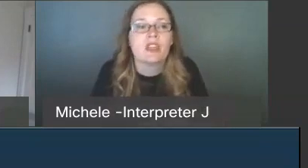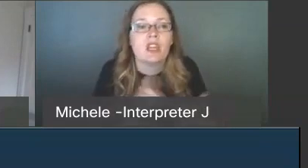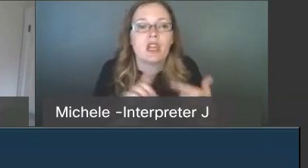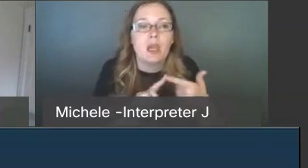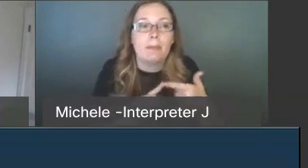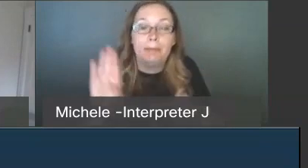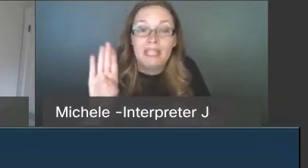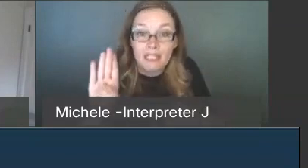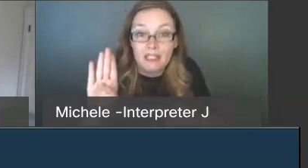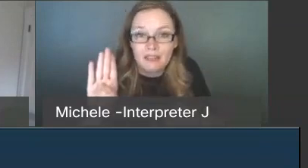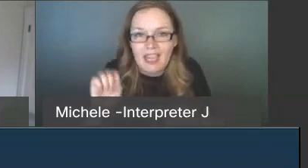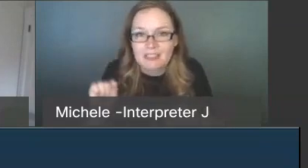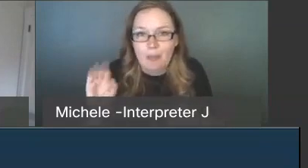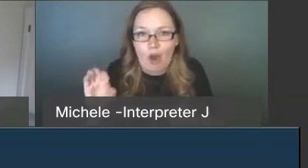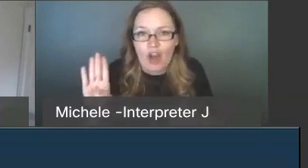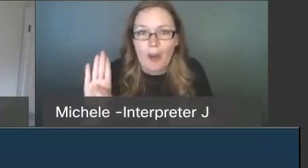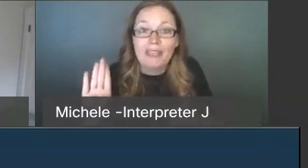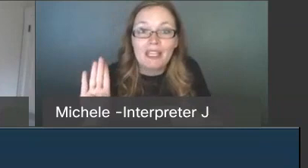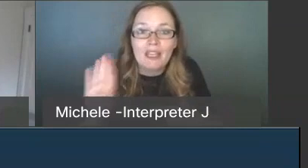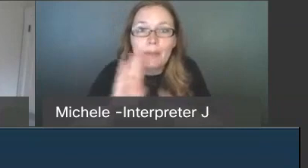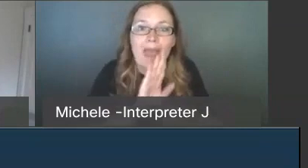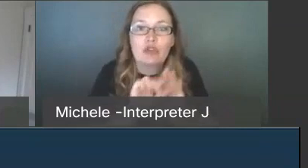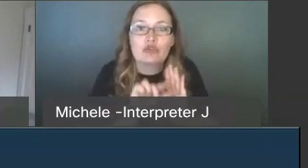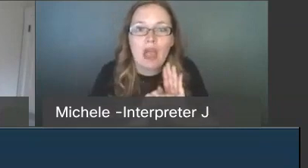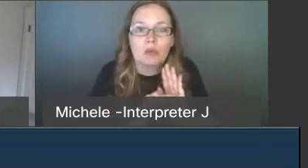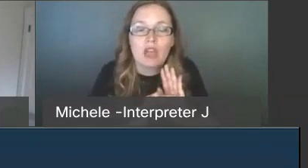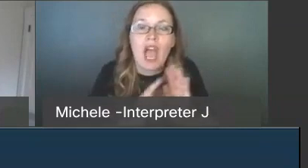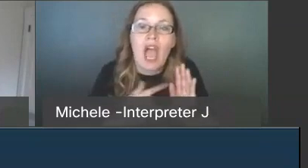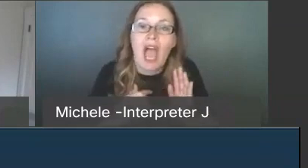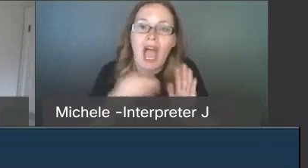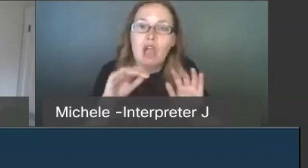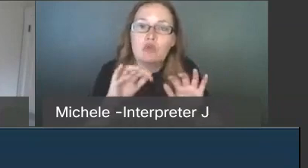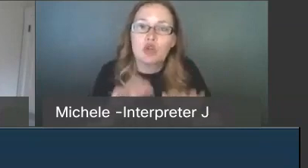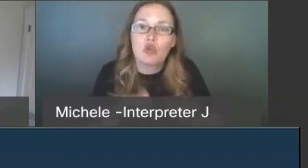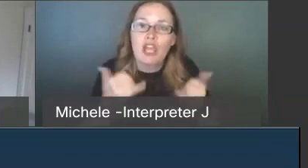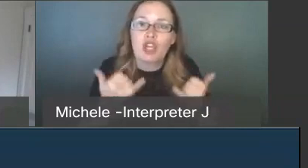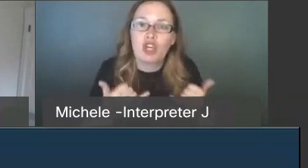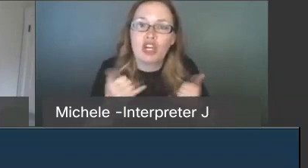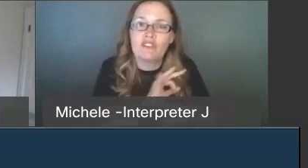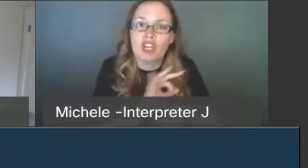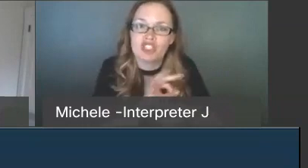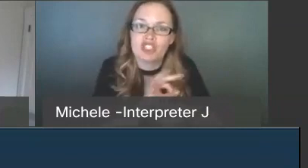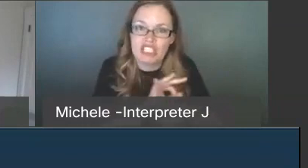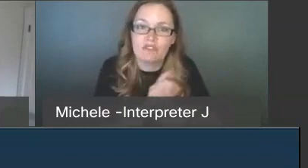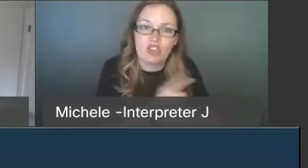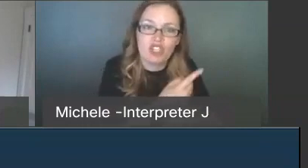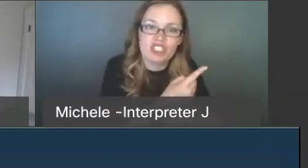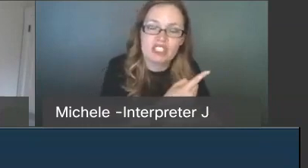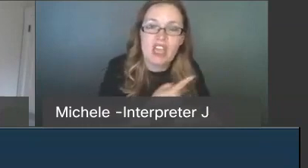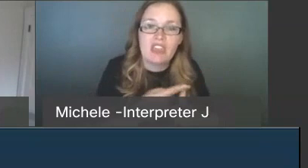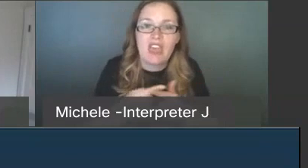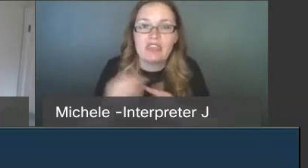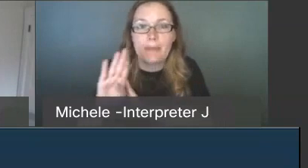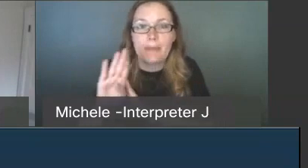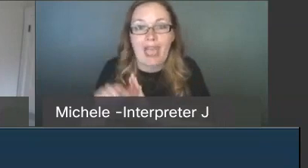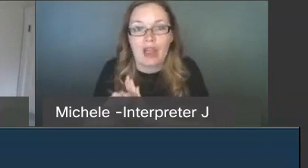B in that model stands for background. So I actually would present current functioning, so the current situation first, and then the background second.